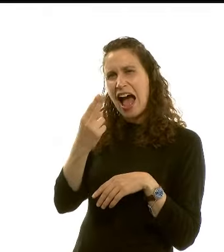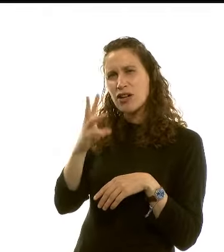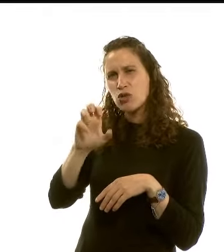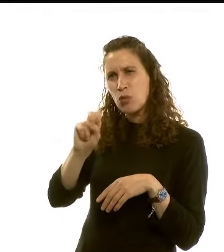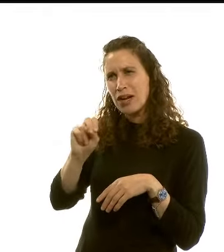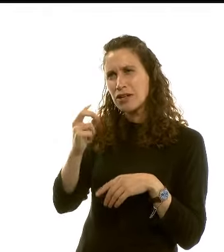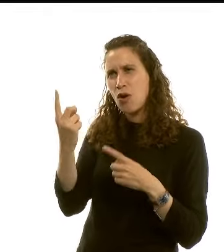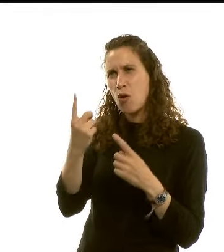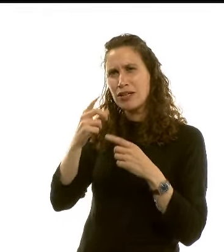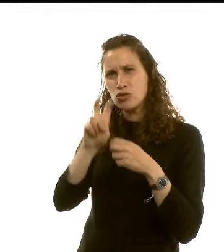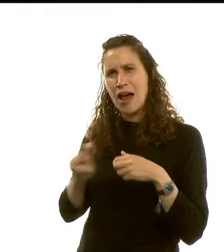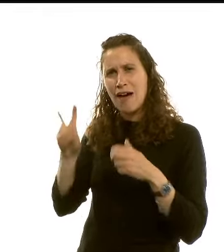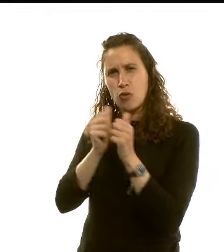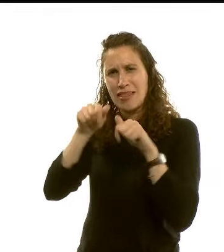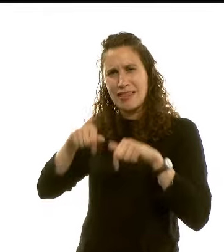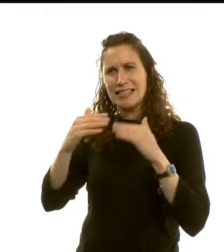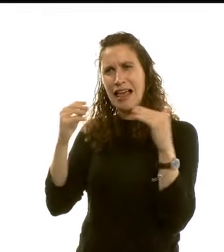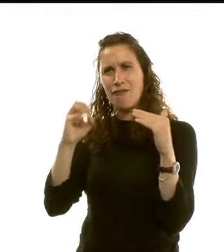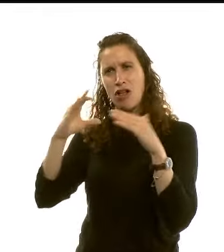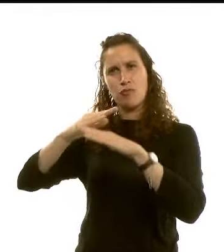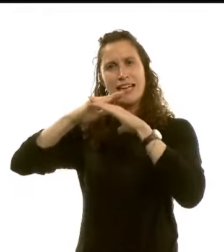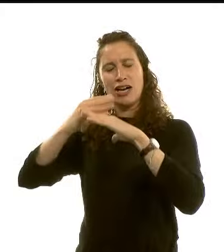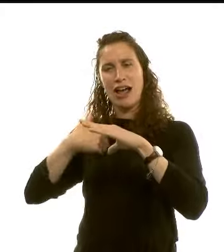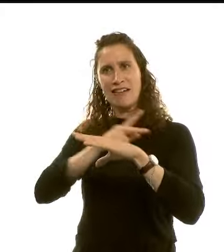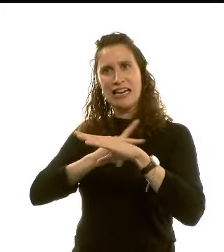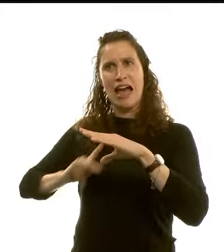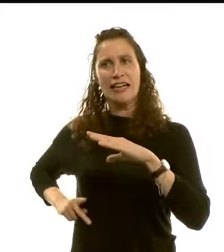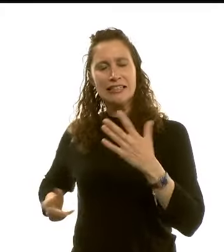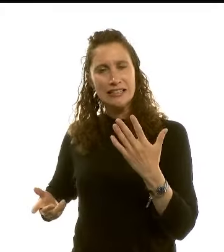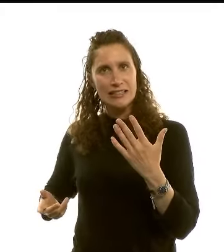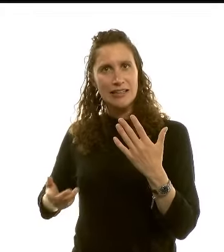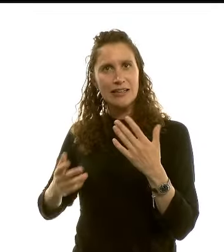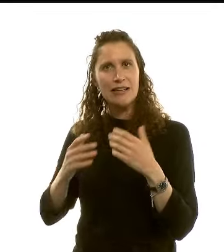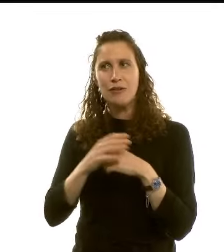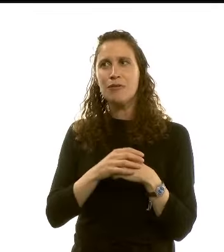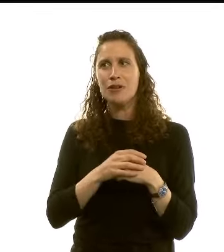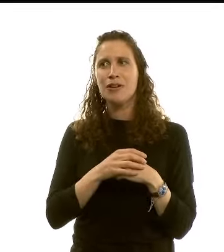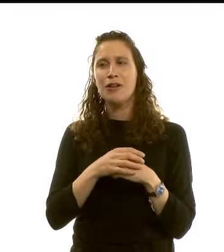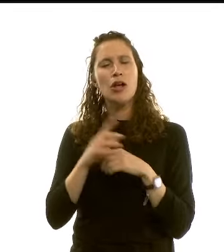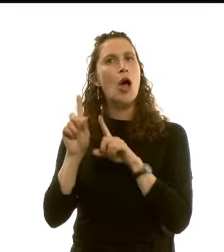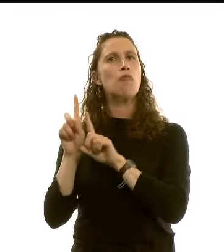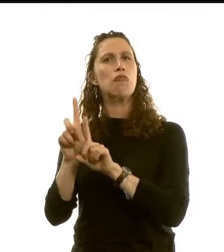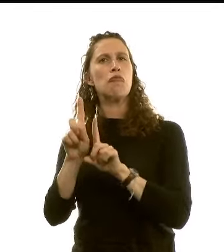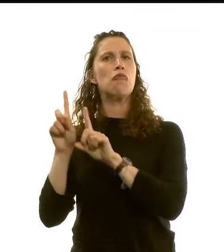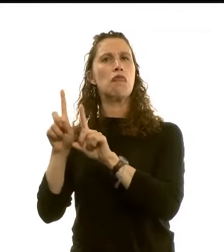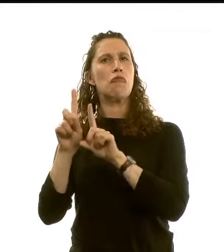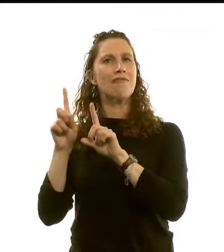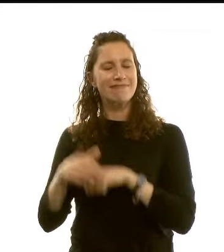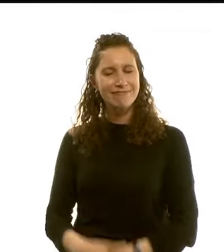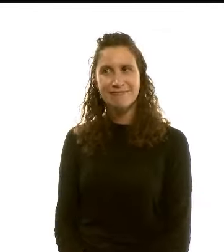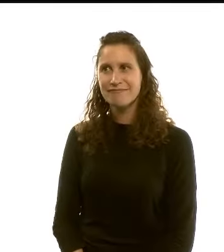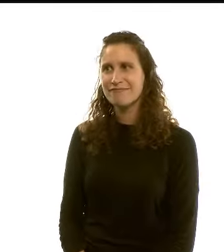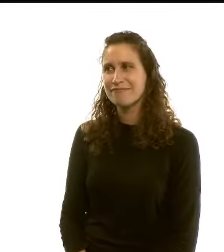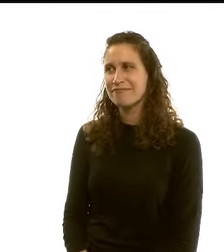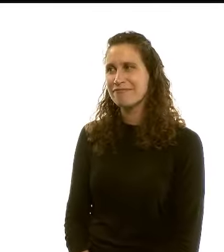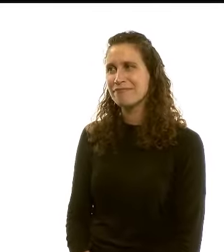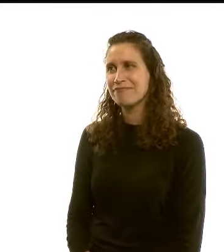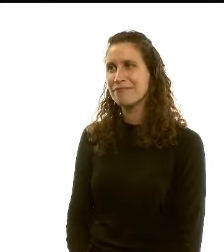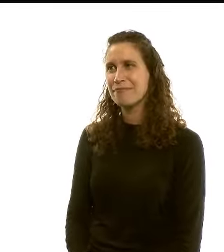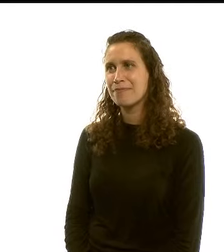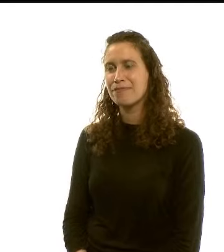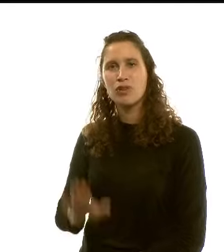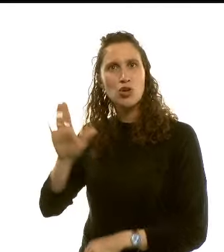protection? Yeah, it's a bit hot for him right now, but we go He's along getting in paid. places. Yeah. He's